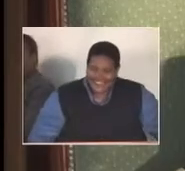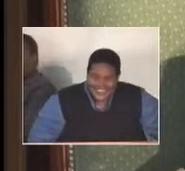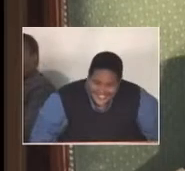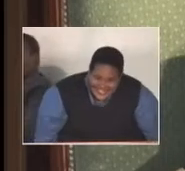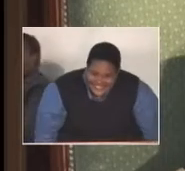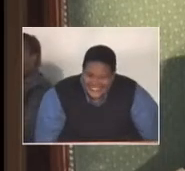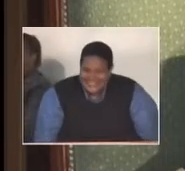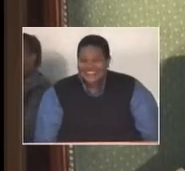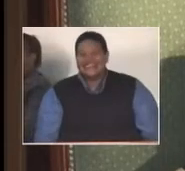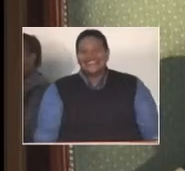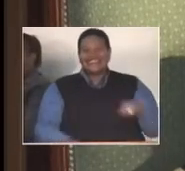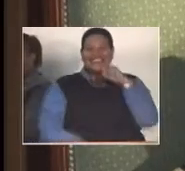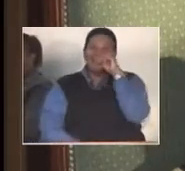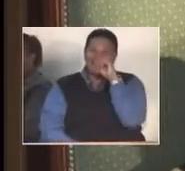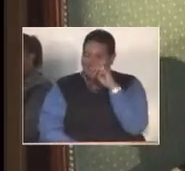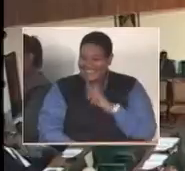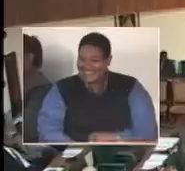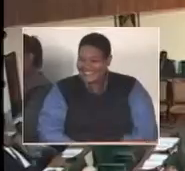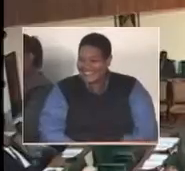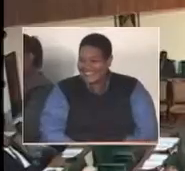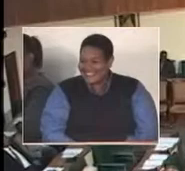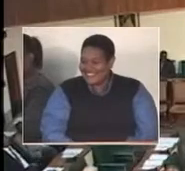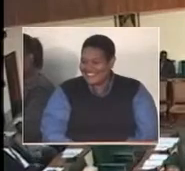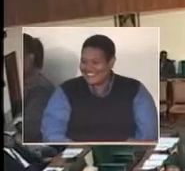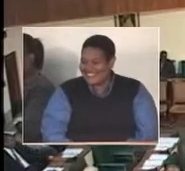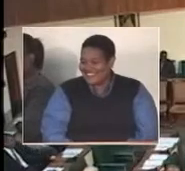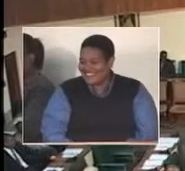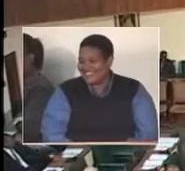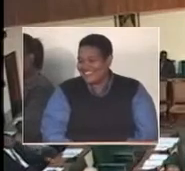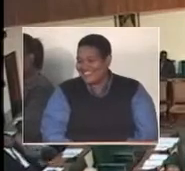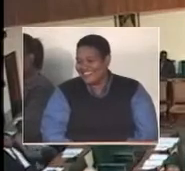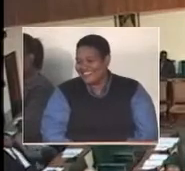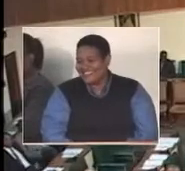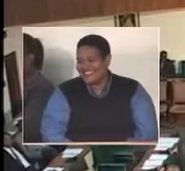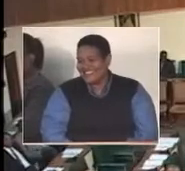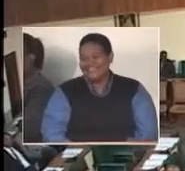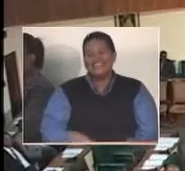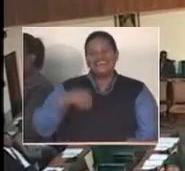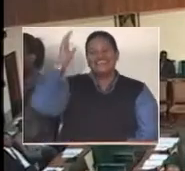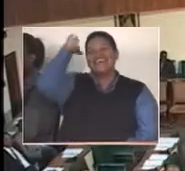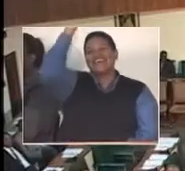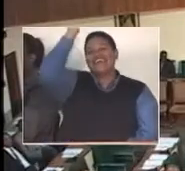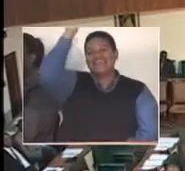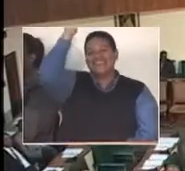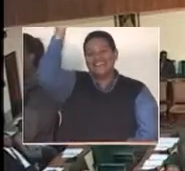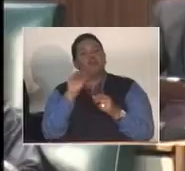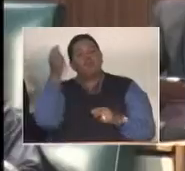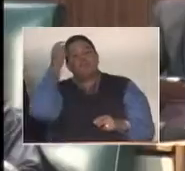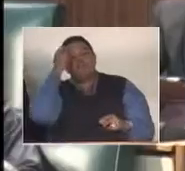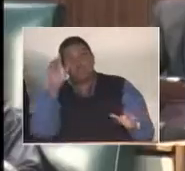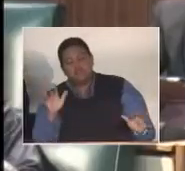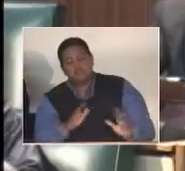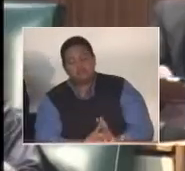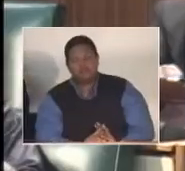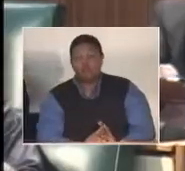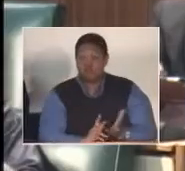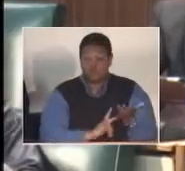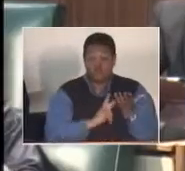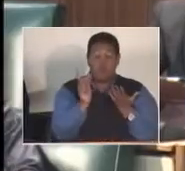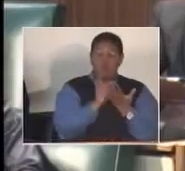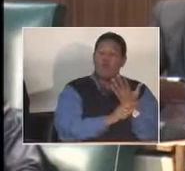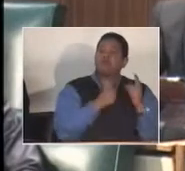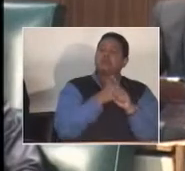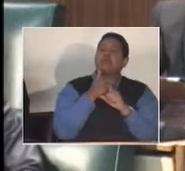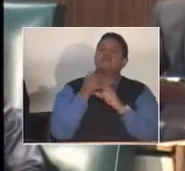his sectoral presentation in Parliament on Wednesday. He said the funds would help to climate-proof each sector. The program will